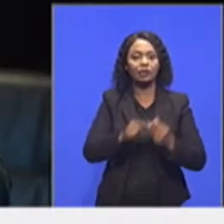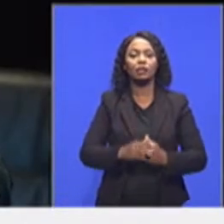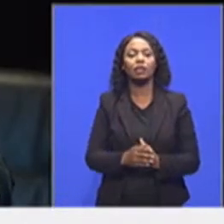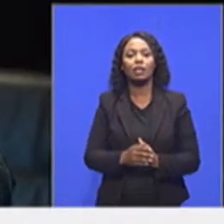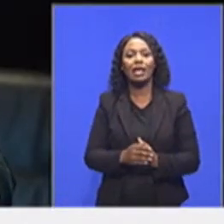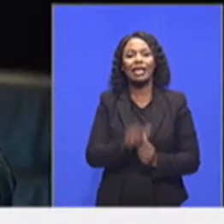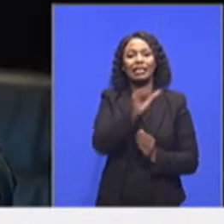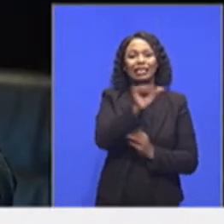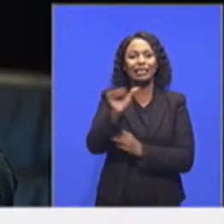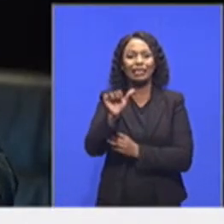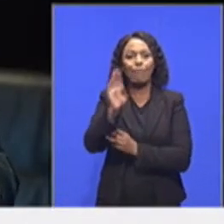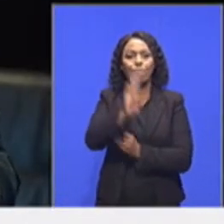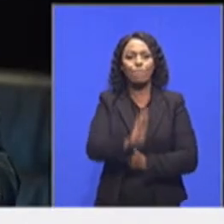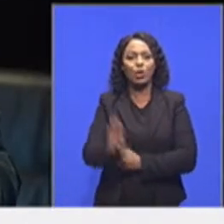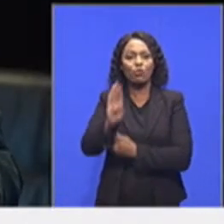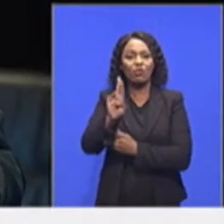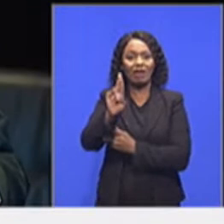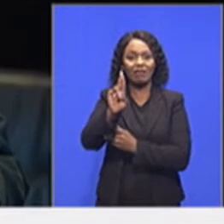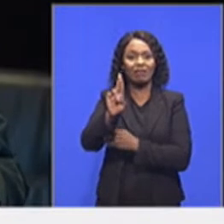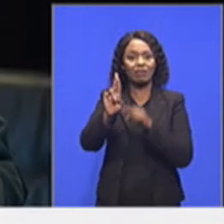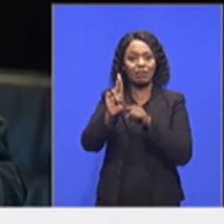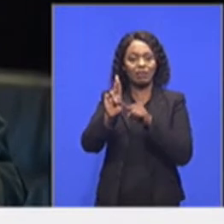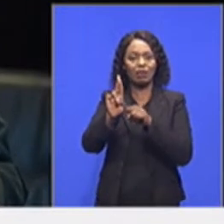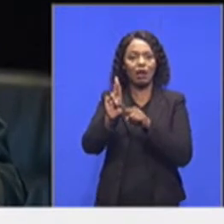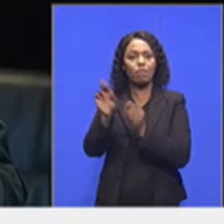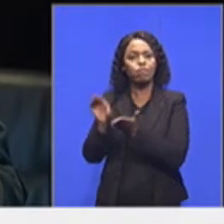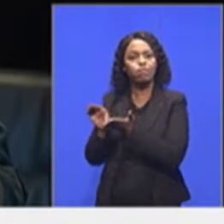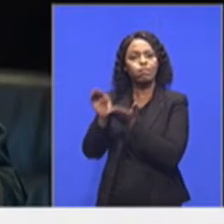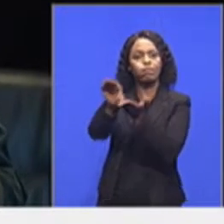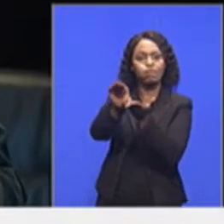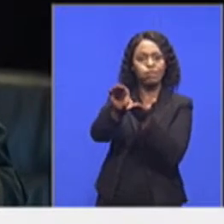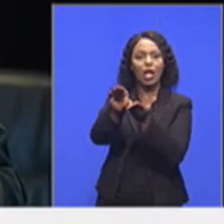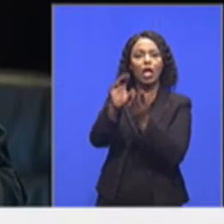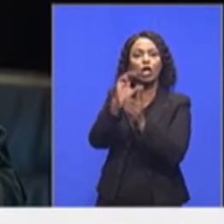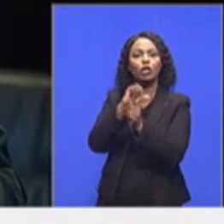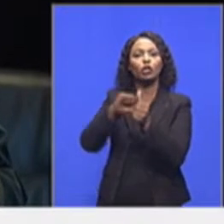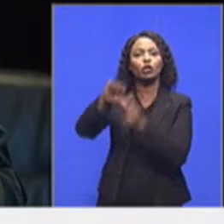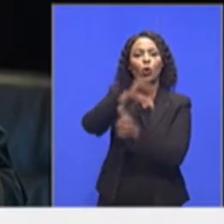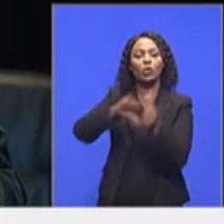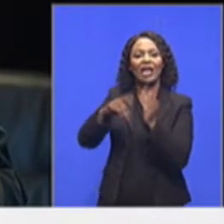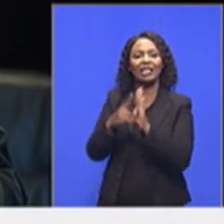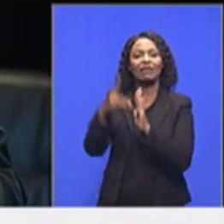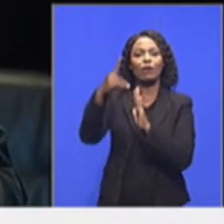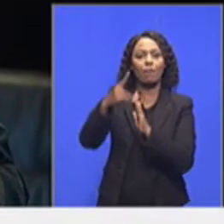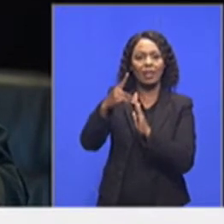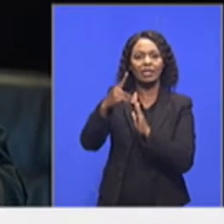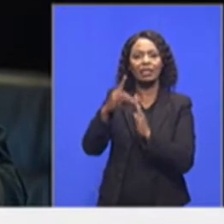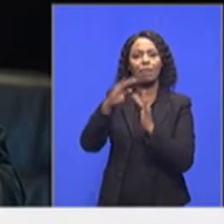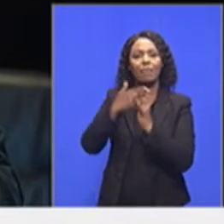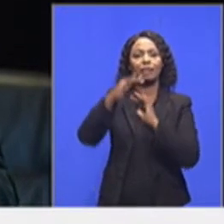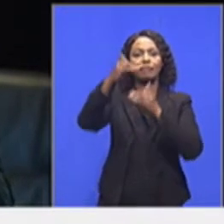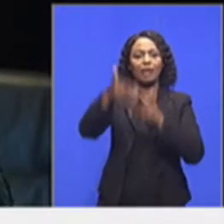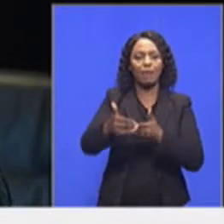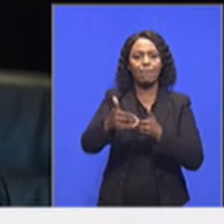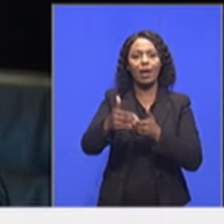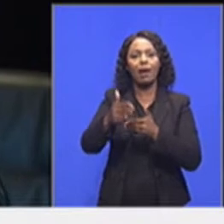66 billion is allocated to social development over the medium term, with 36 billion